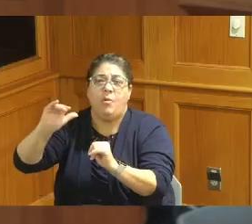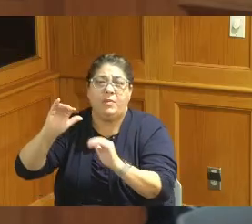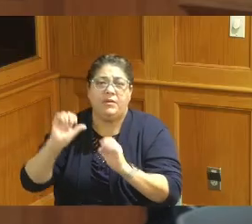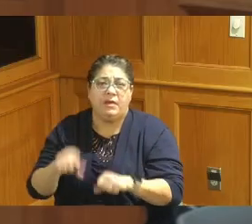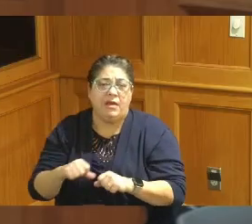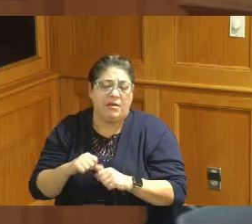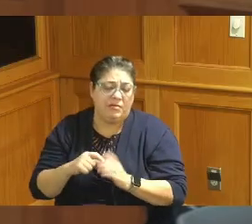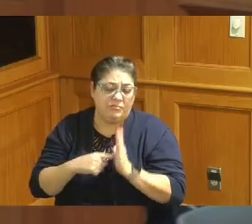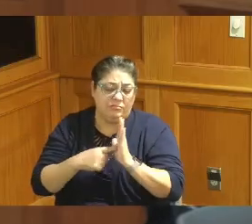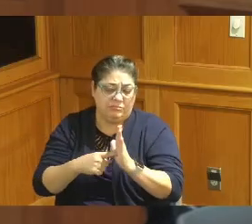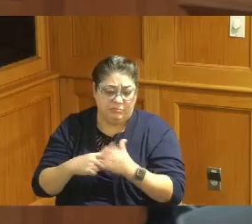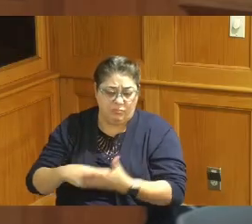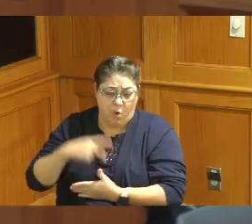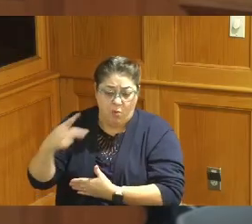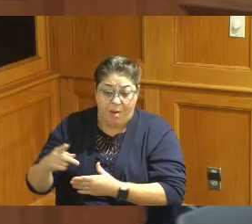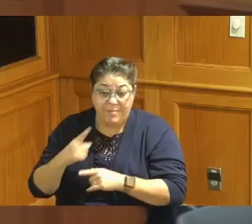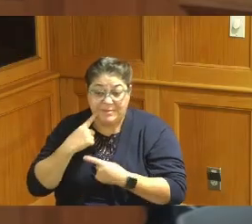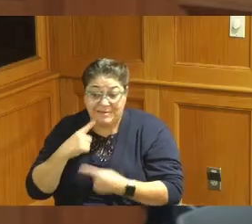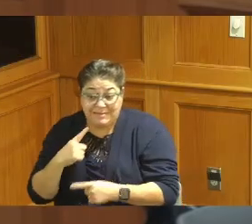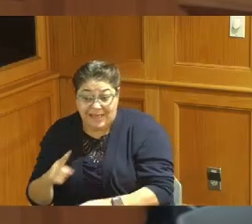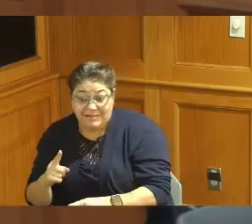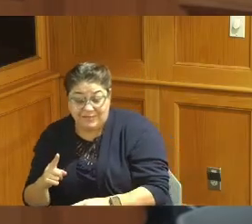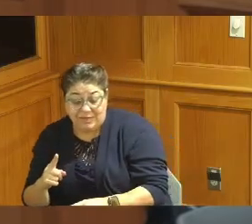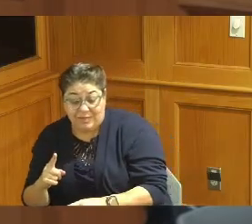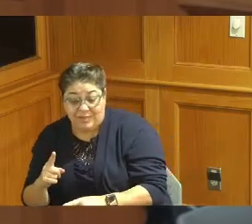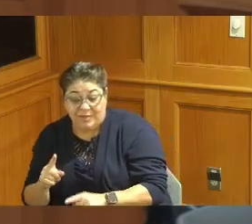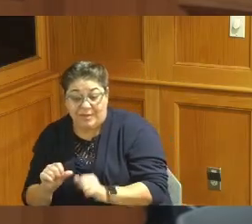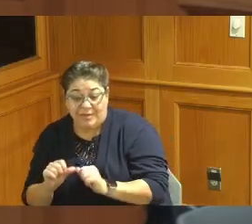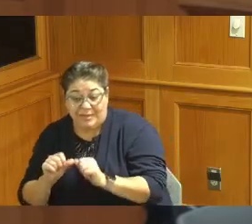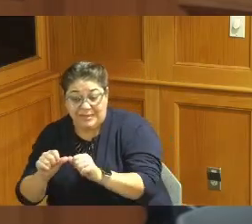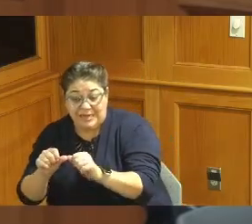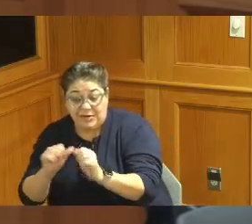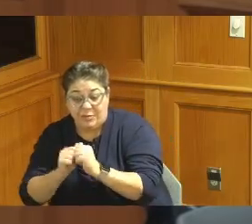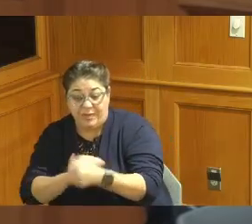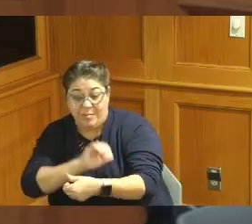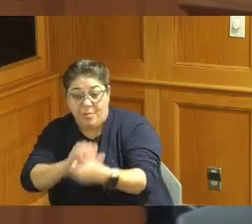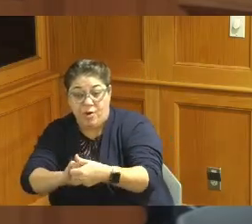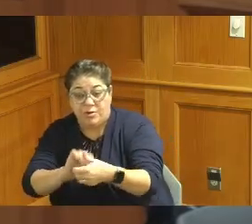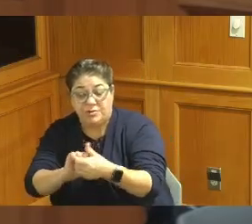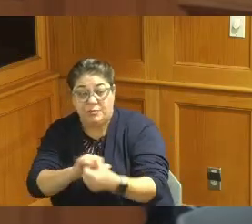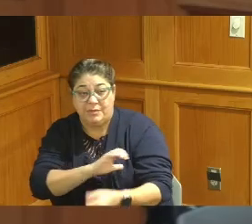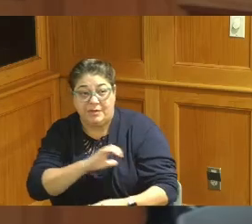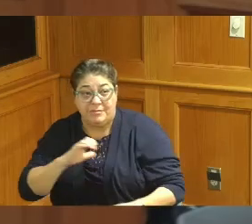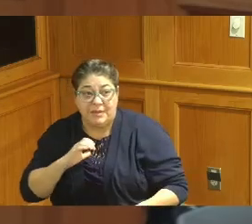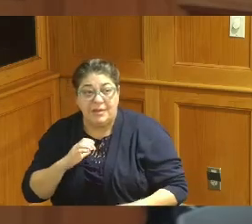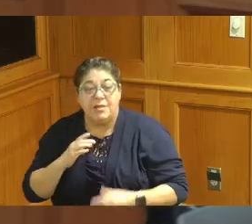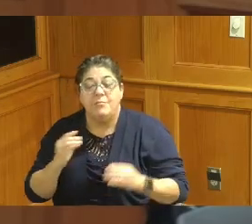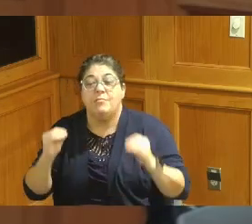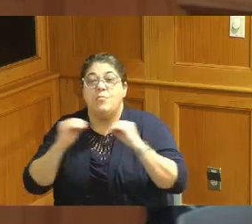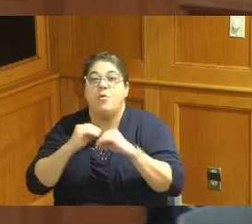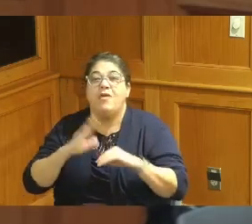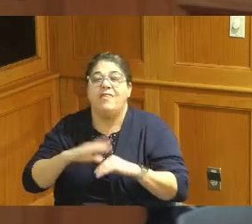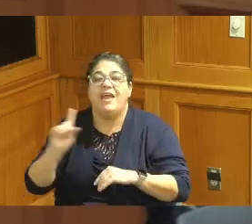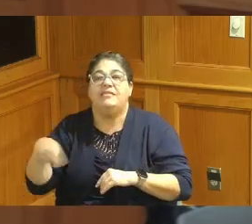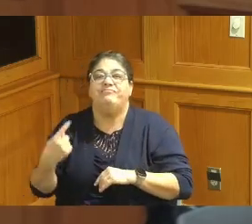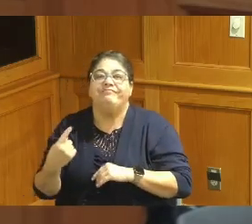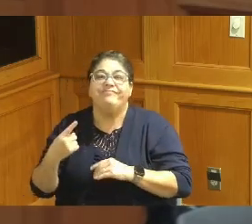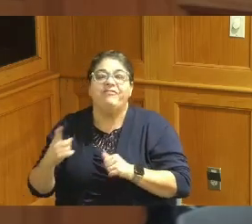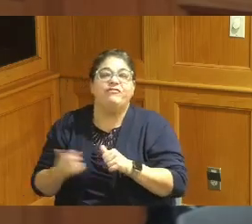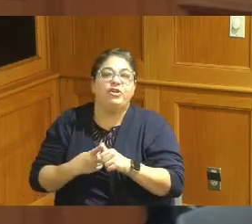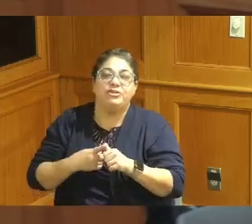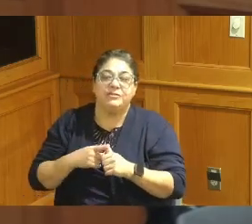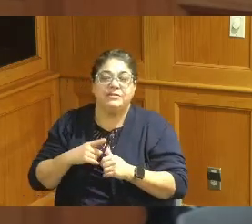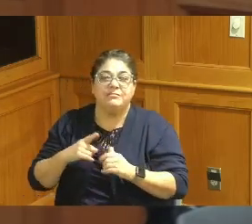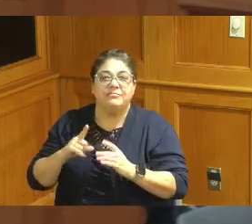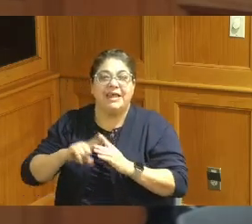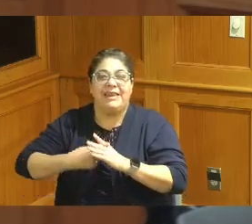can show that this program is successful and be able to continue in partnership with you all beyond the scope of this initial contract. But I also